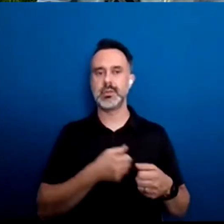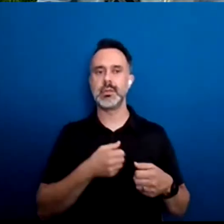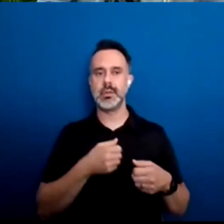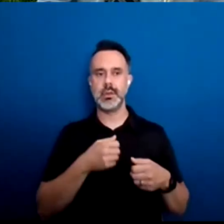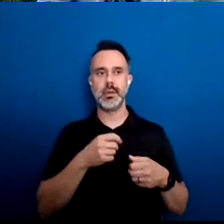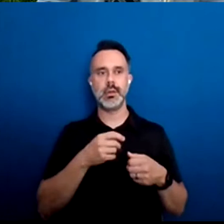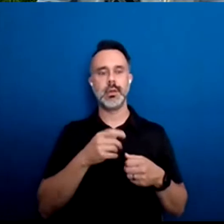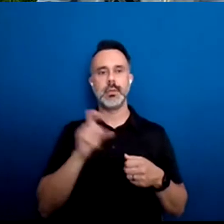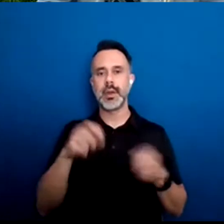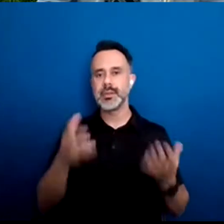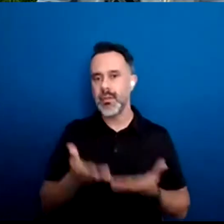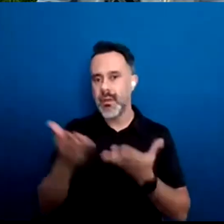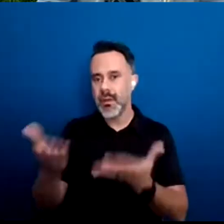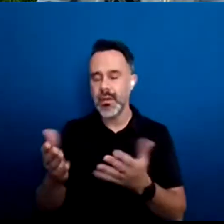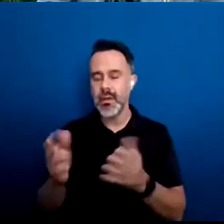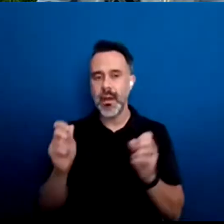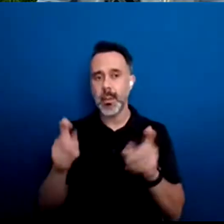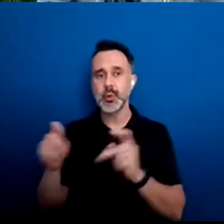opportunities to have